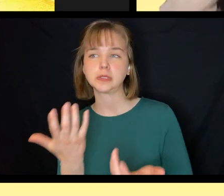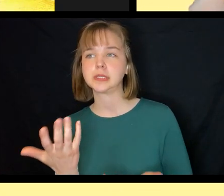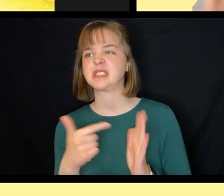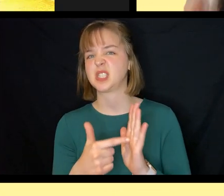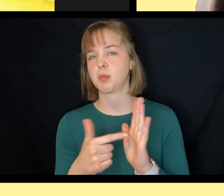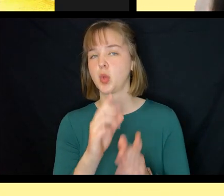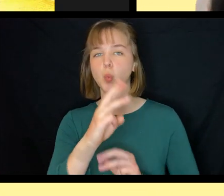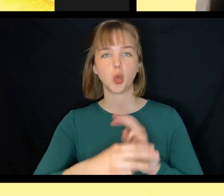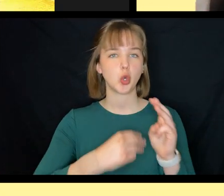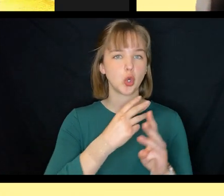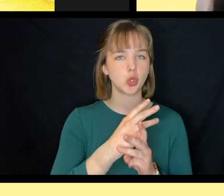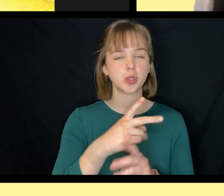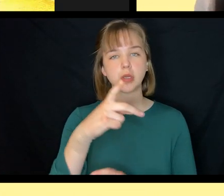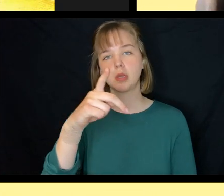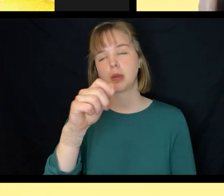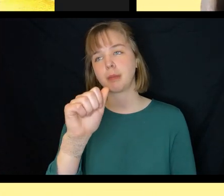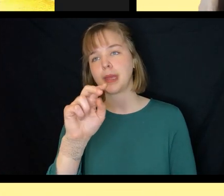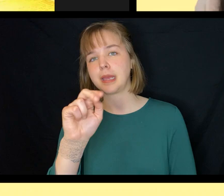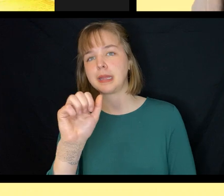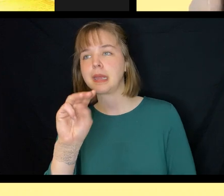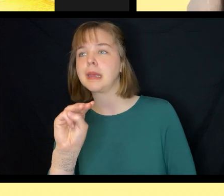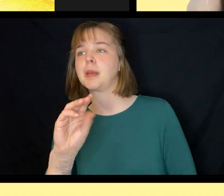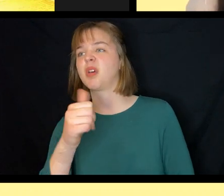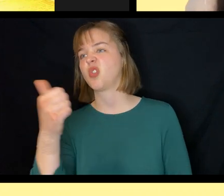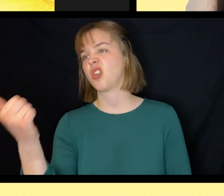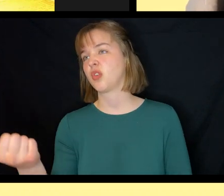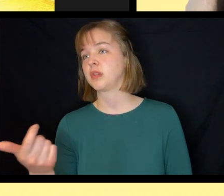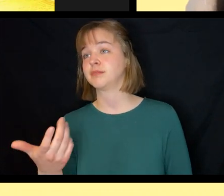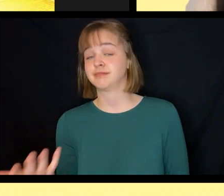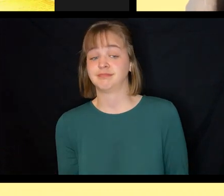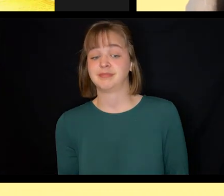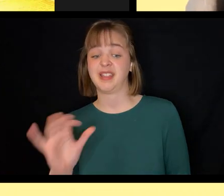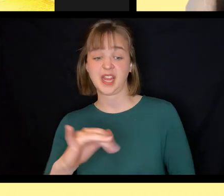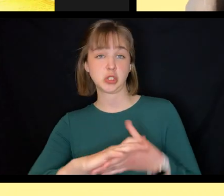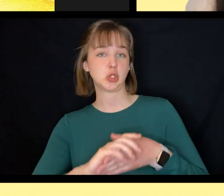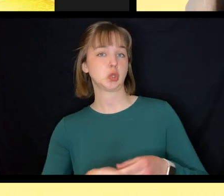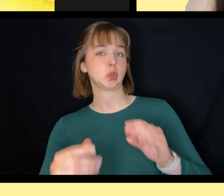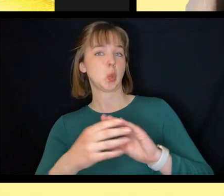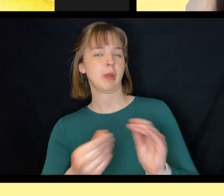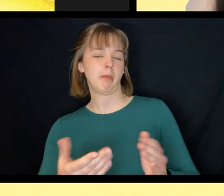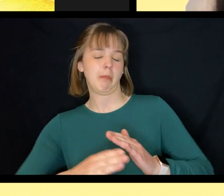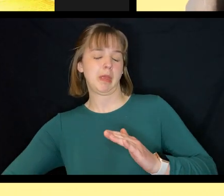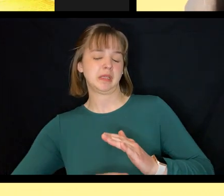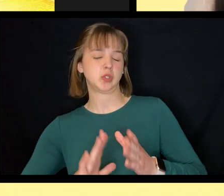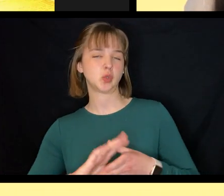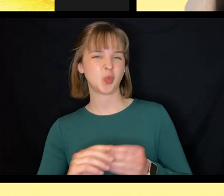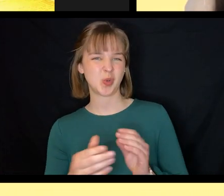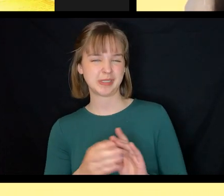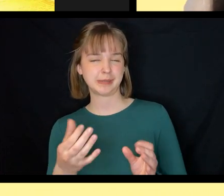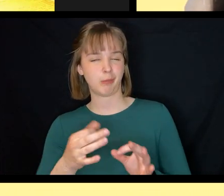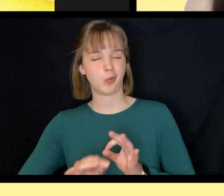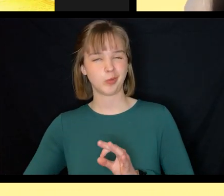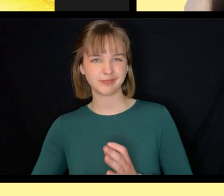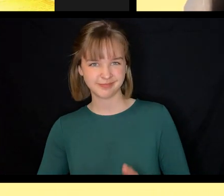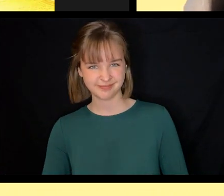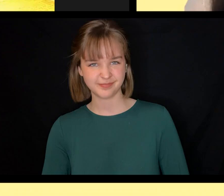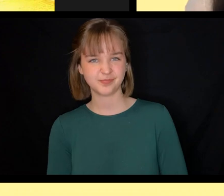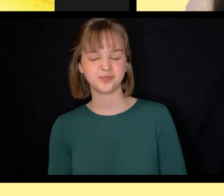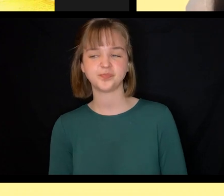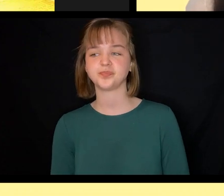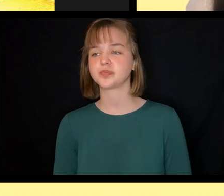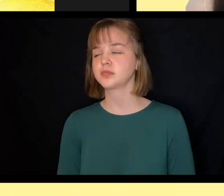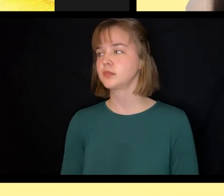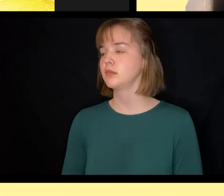meets, world championships, and other Pan Ams. And yeah, that's sort of the base of how it all